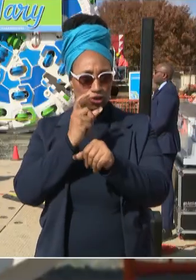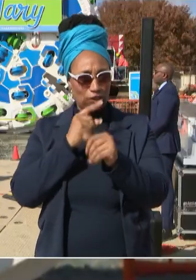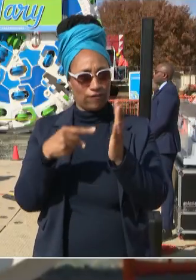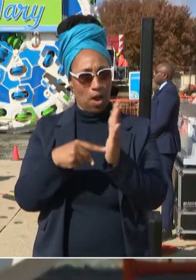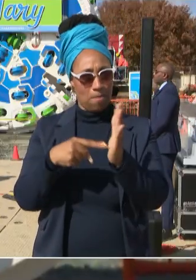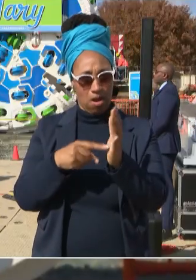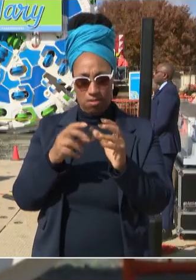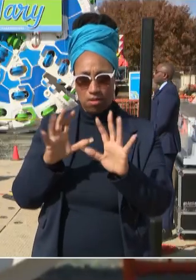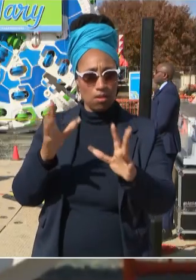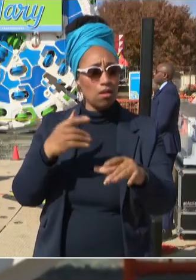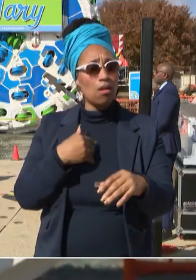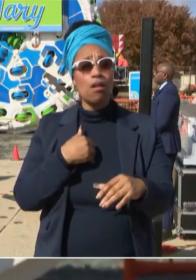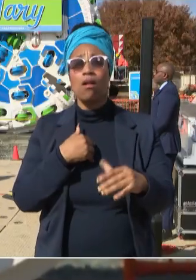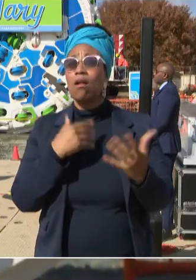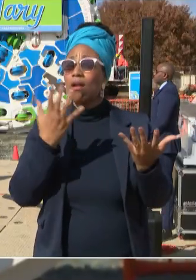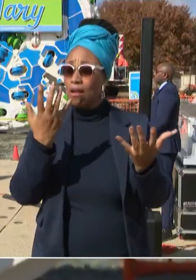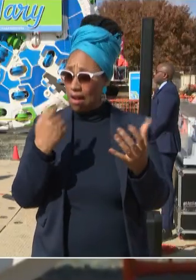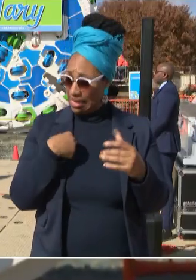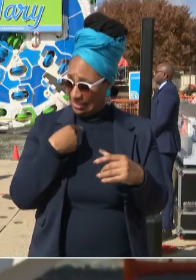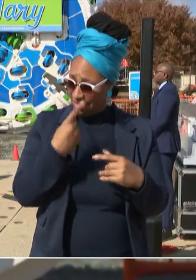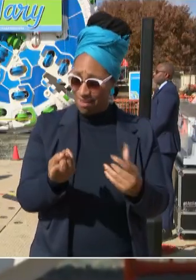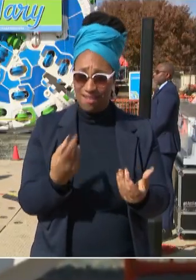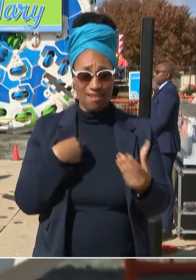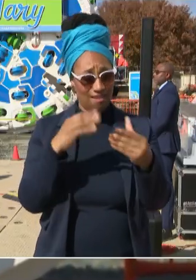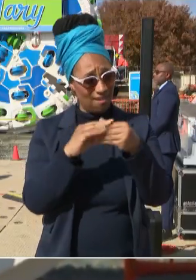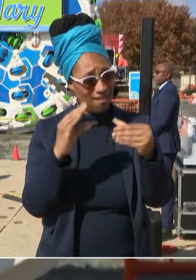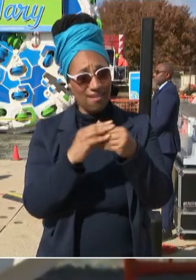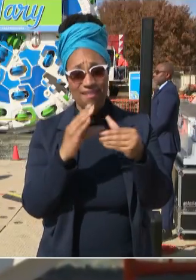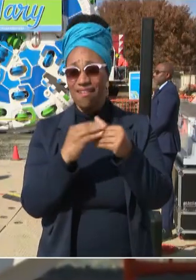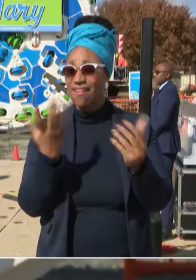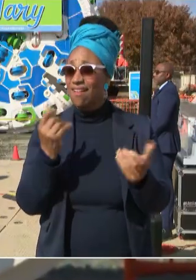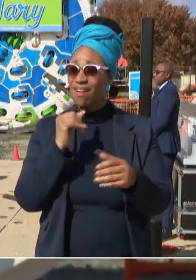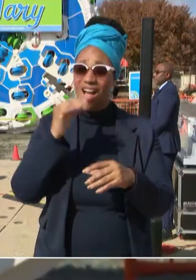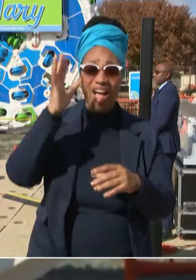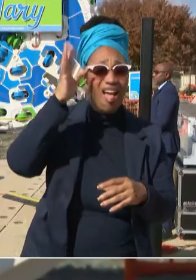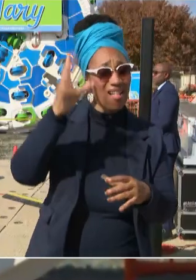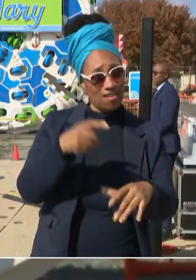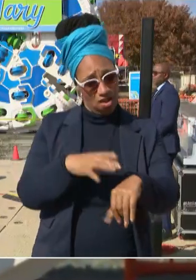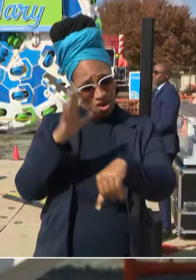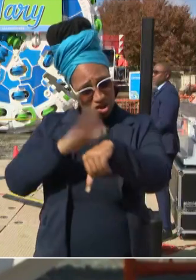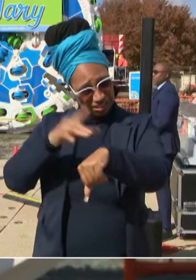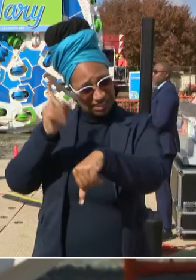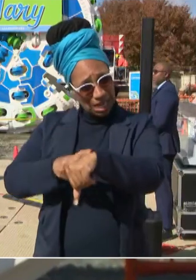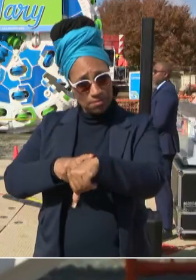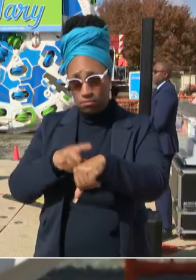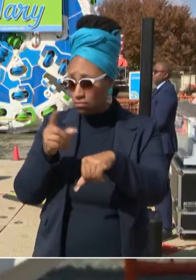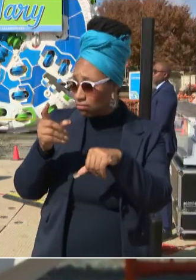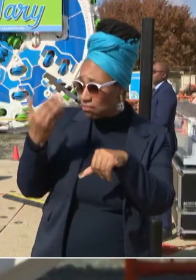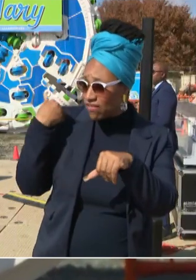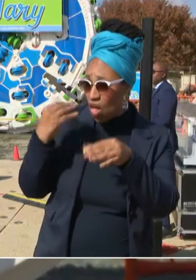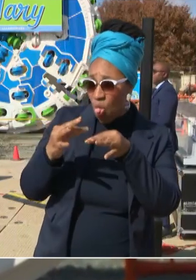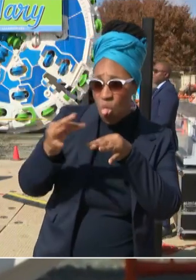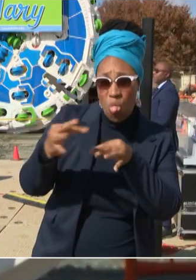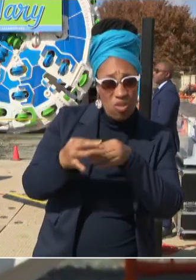On time, under budget. Isn't that right, Musa? Okay, all right.